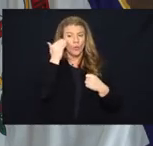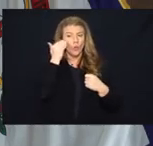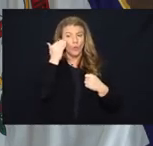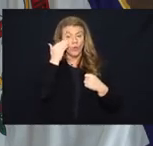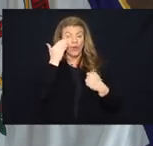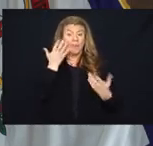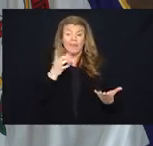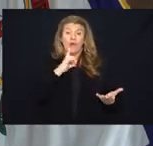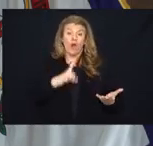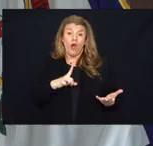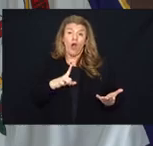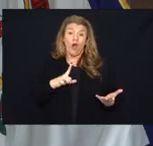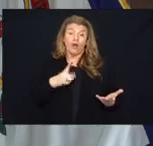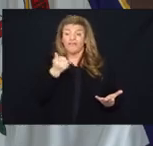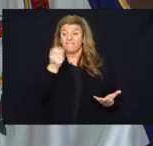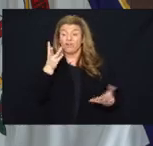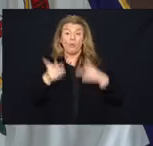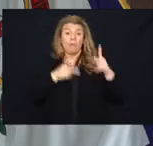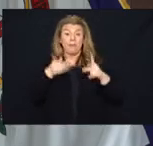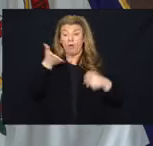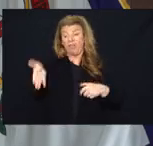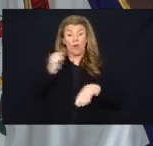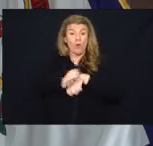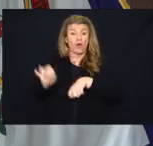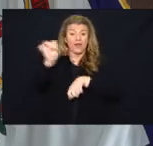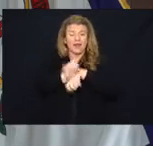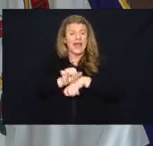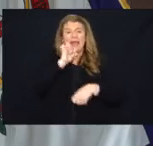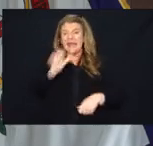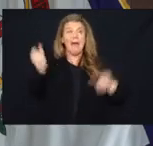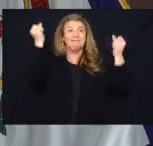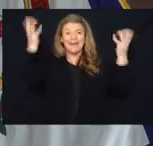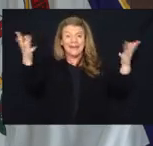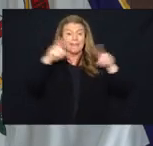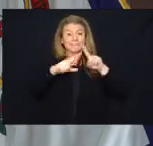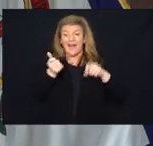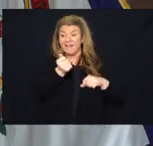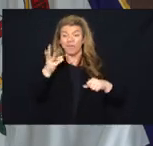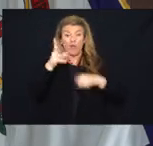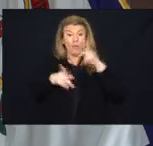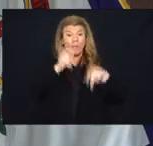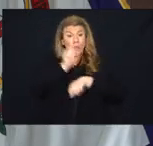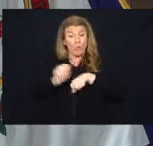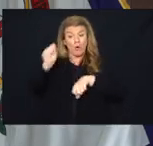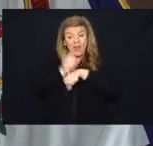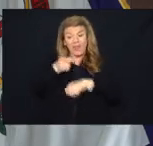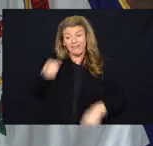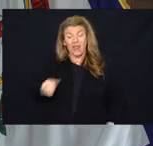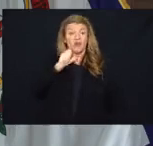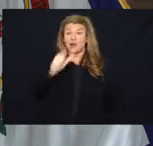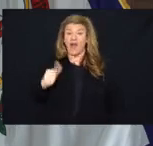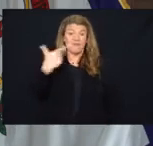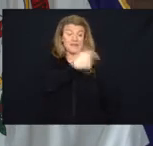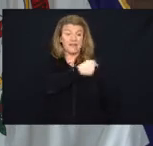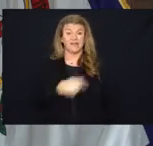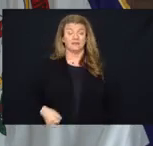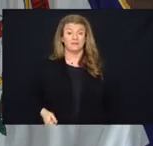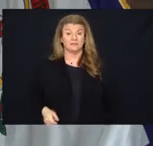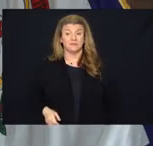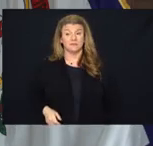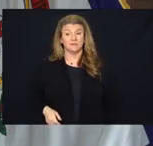that there are 2 or 3 or 4 or 5 or whatever it may be, not very many of the healthcare workers that are there may not be vaccinated.